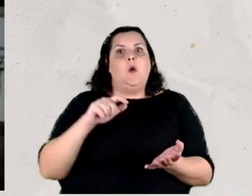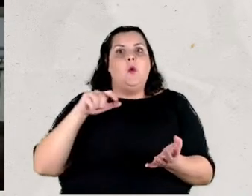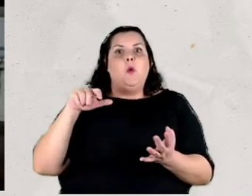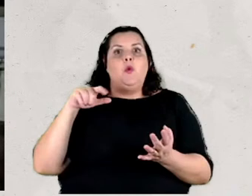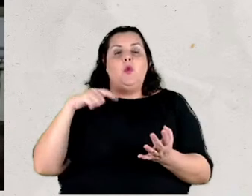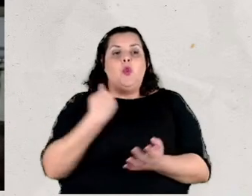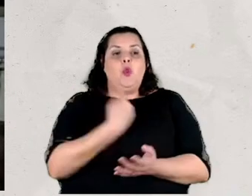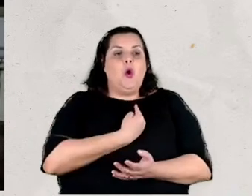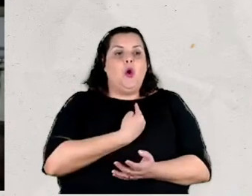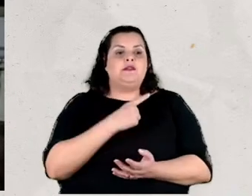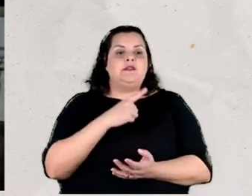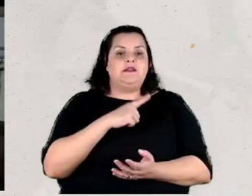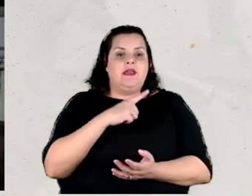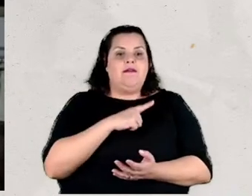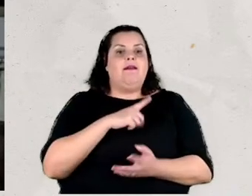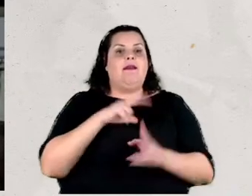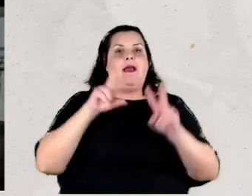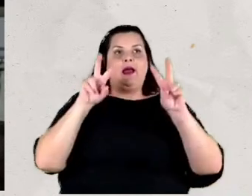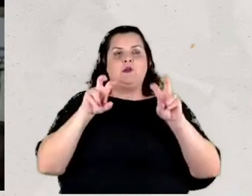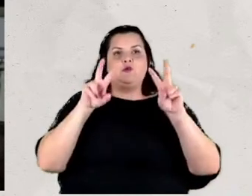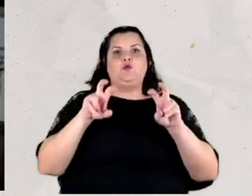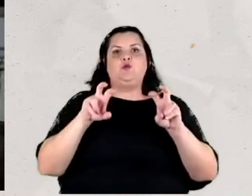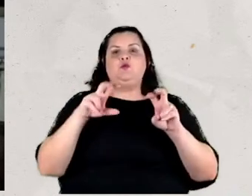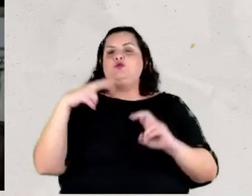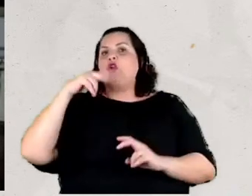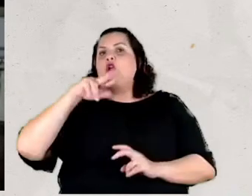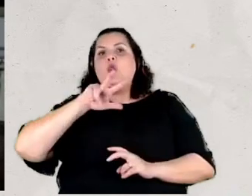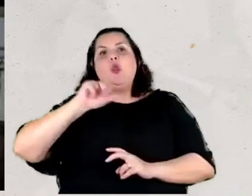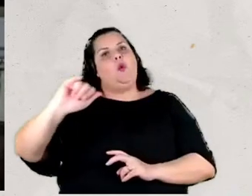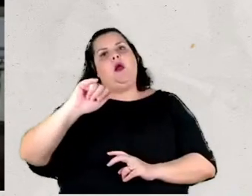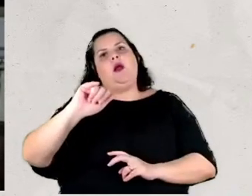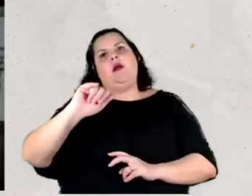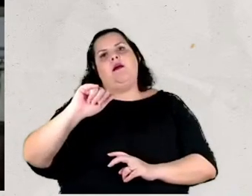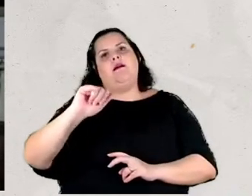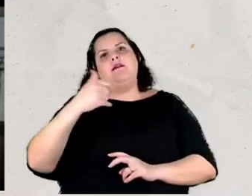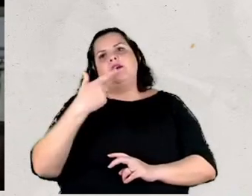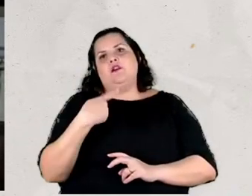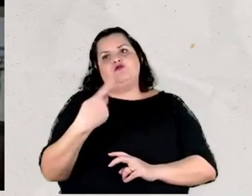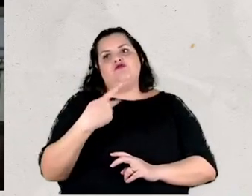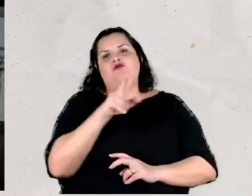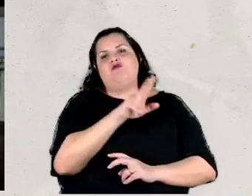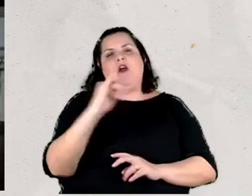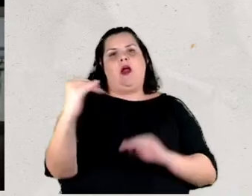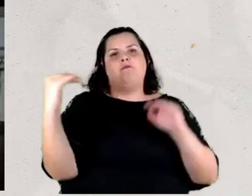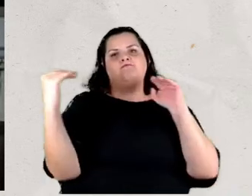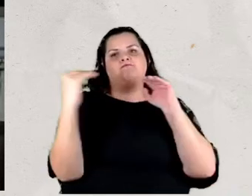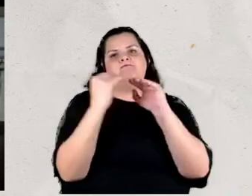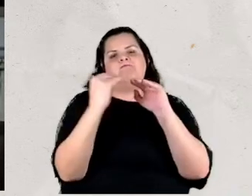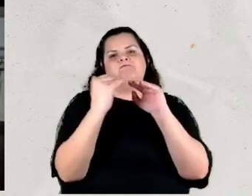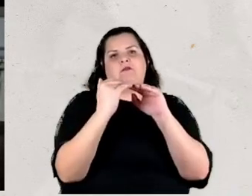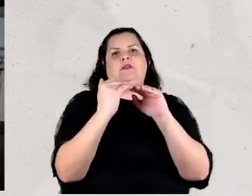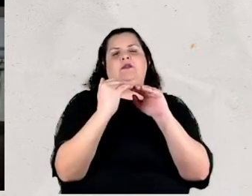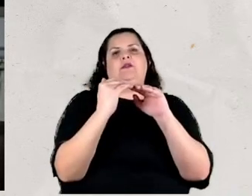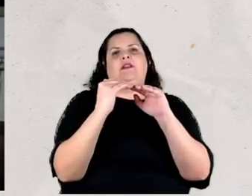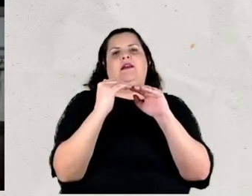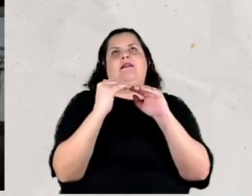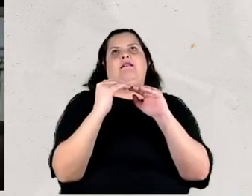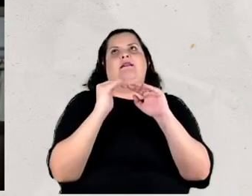a respectful disagreement over everything. And the only thing that I